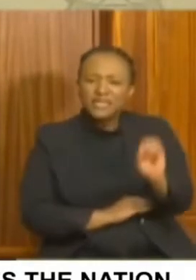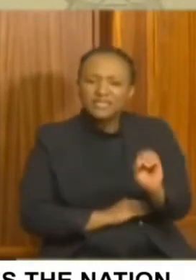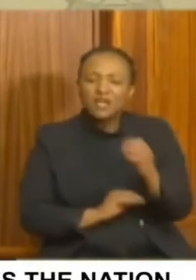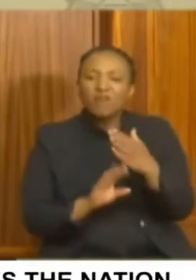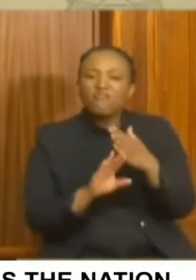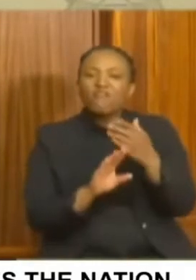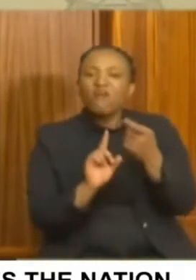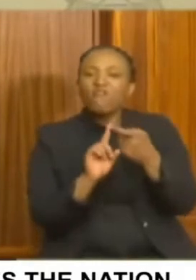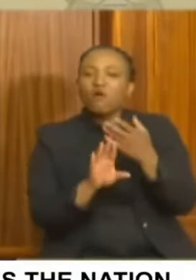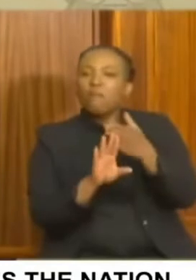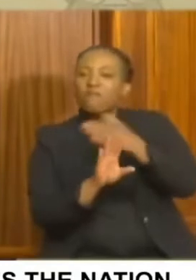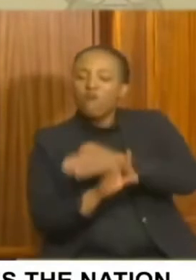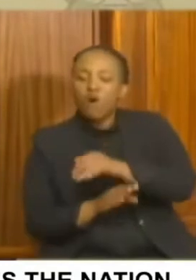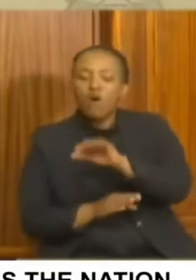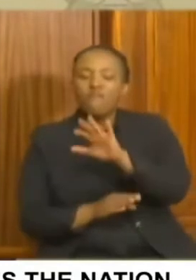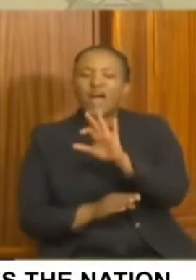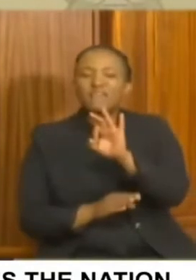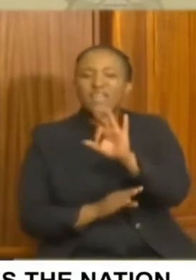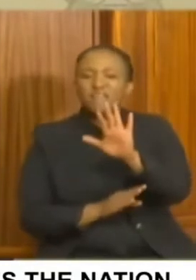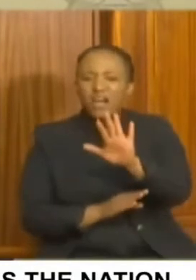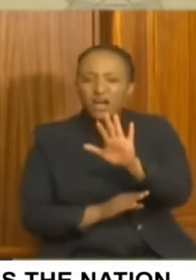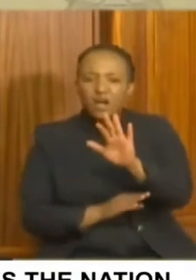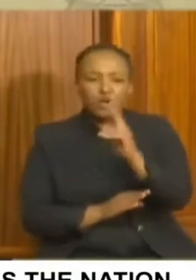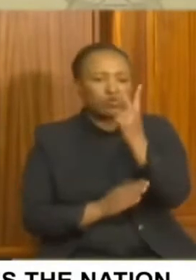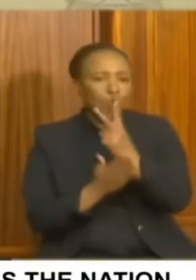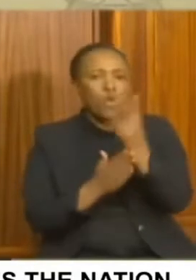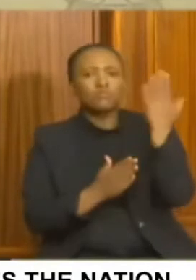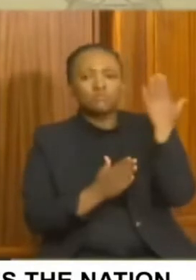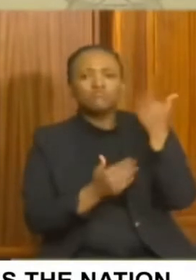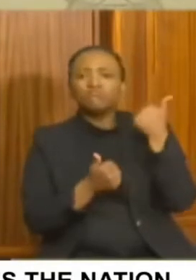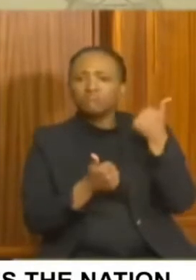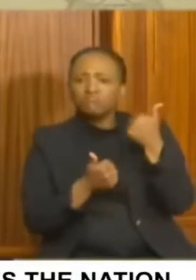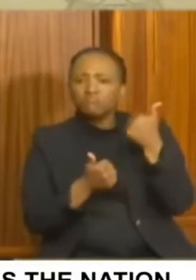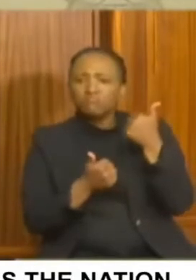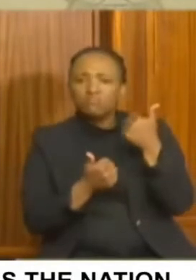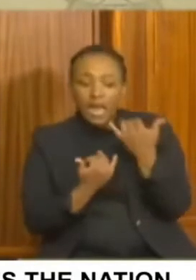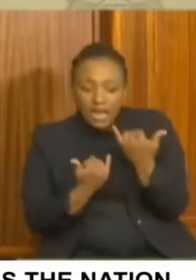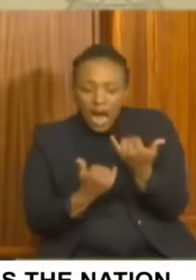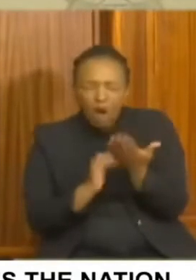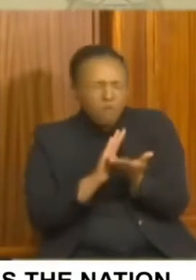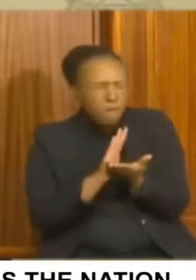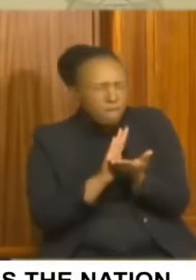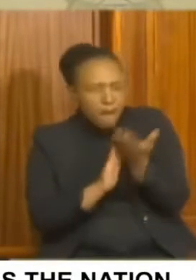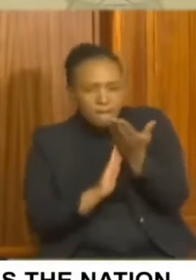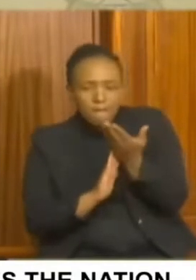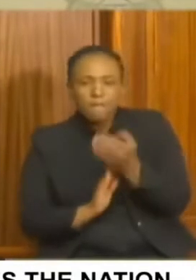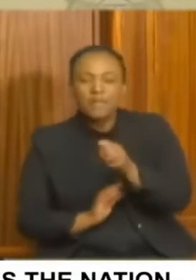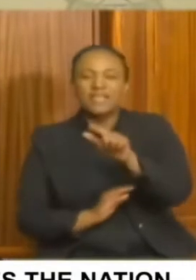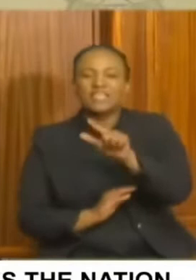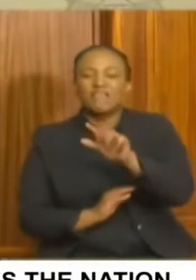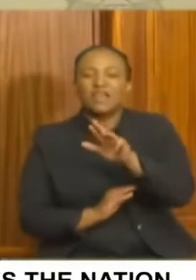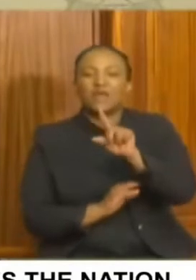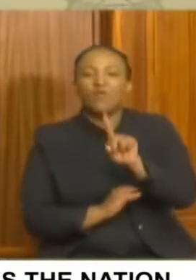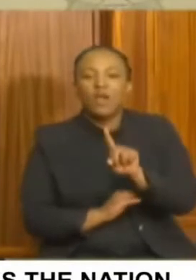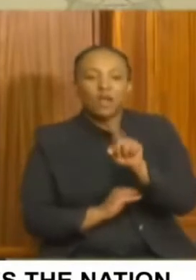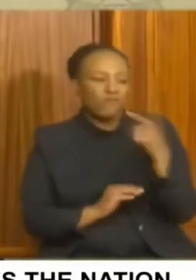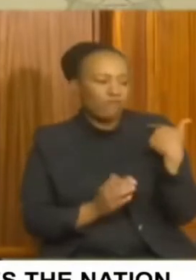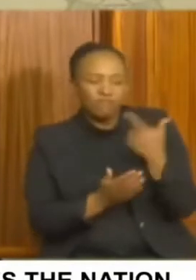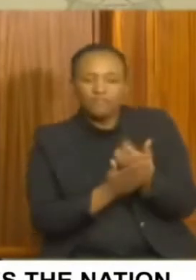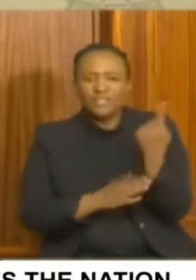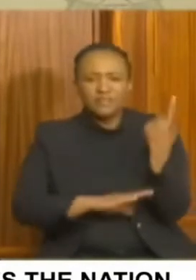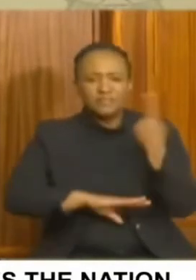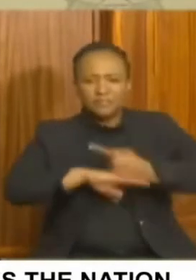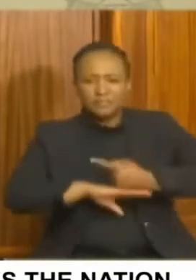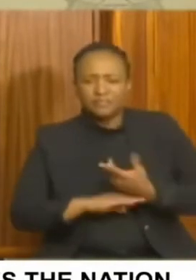from 535 2 weeks ago to 791 in the past 7 days.